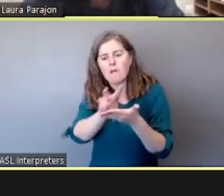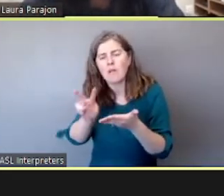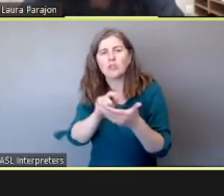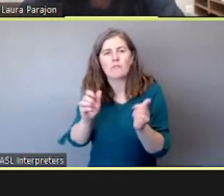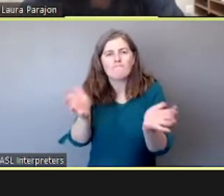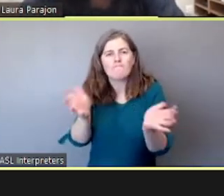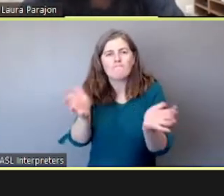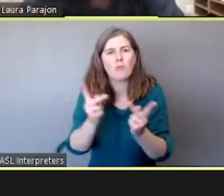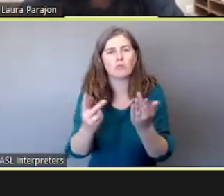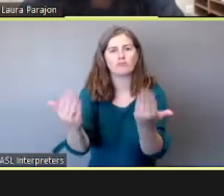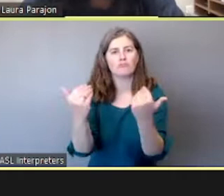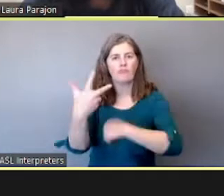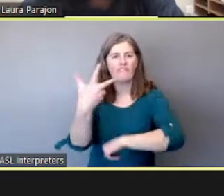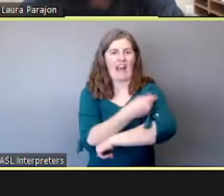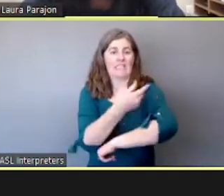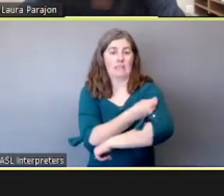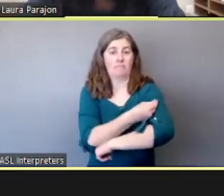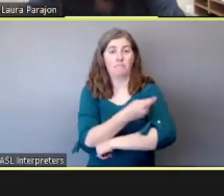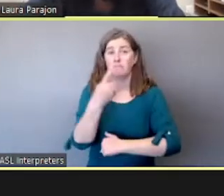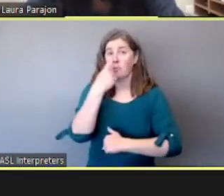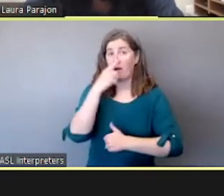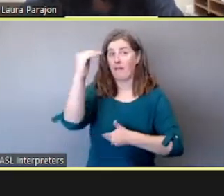get people vaccinated. Next slide.